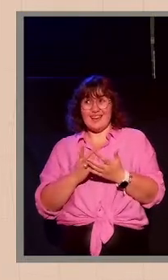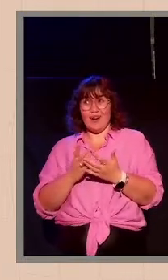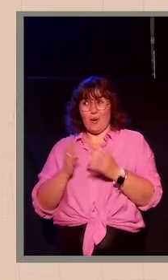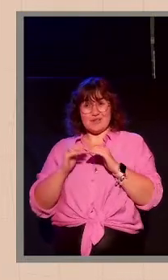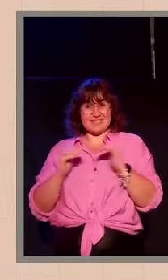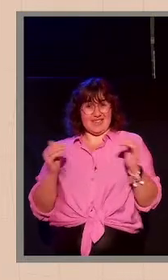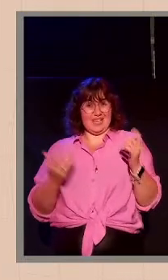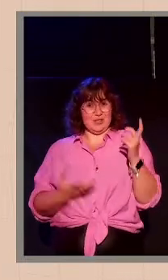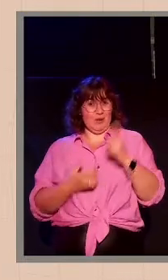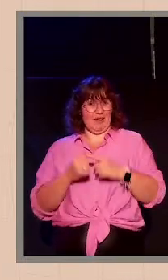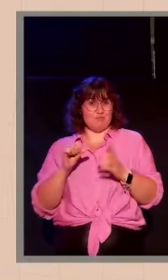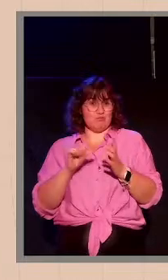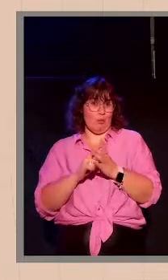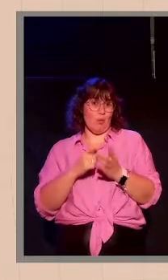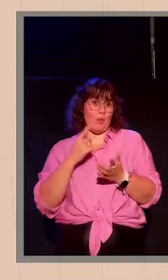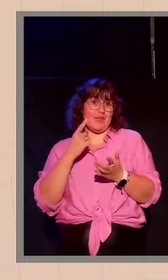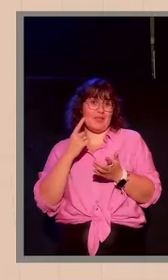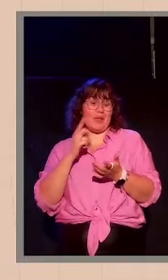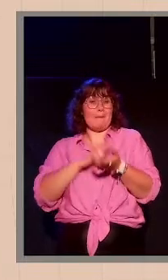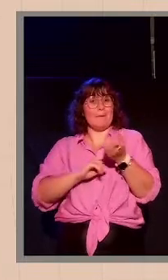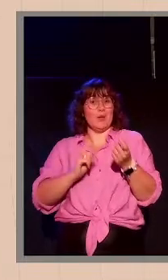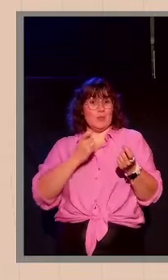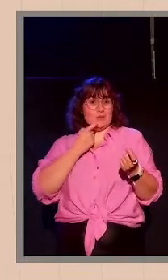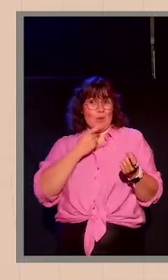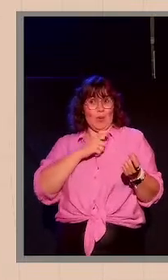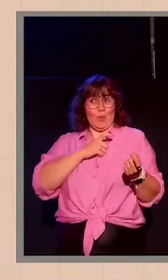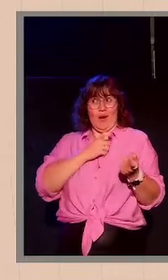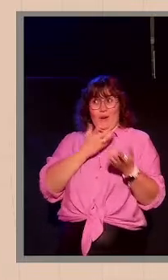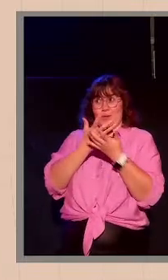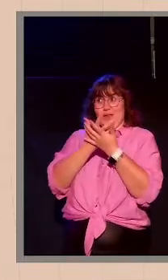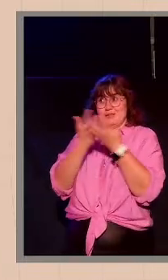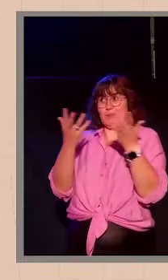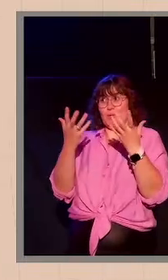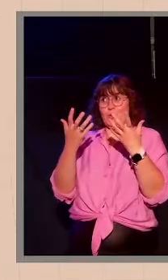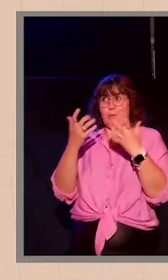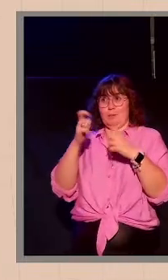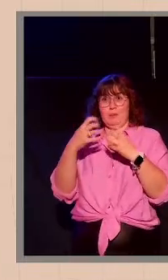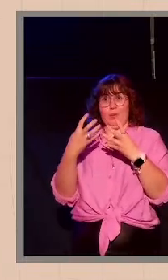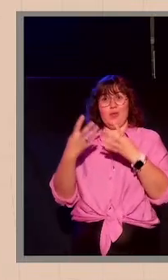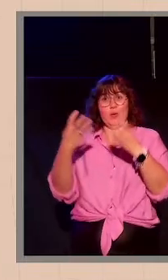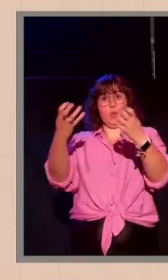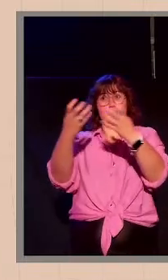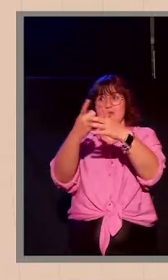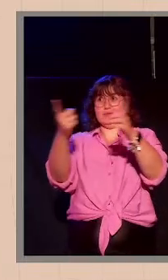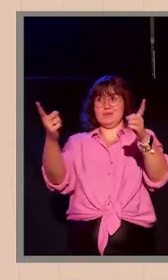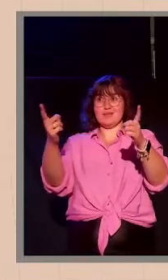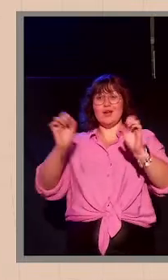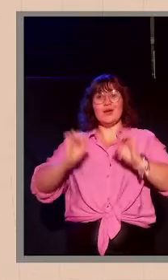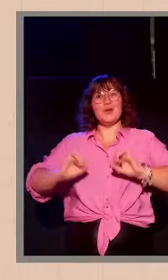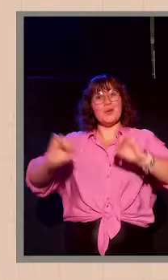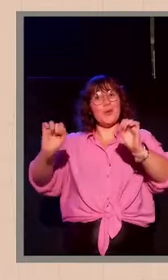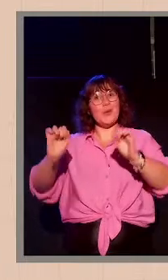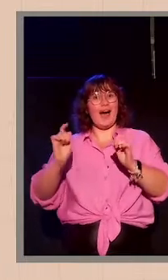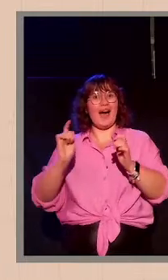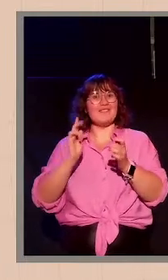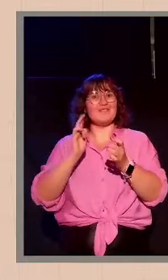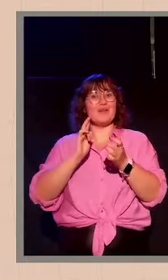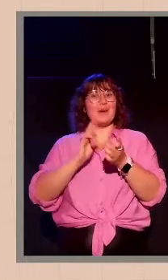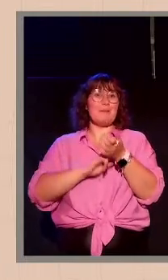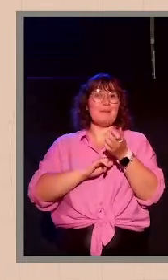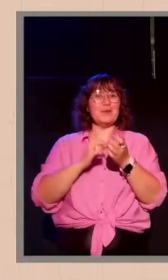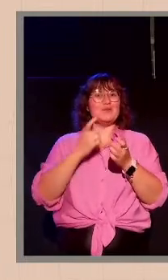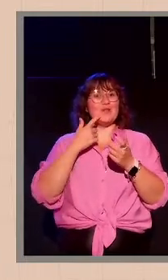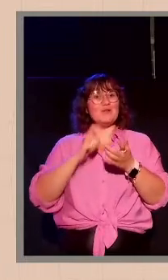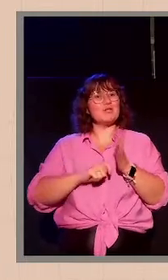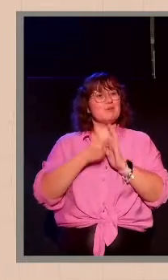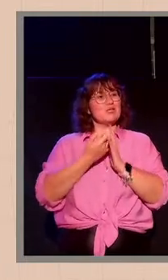stage with Bluetooth, because even with the number of you that are in this room now, you've all got Bluetooth switched on your phones. That's